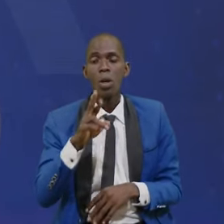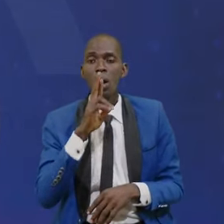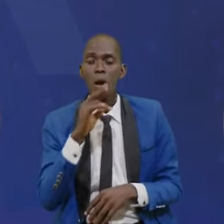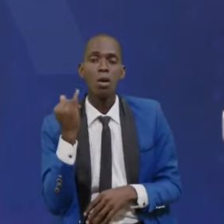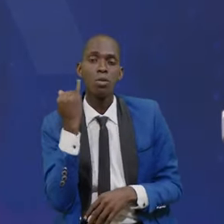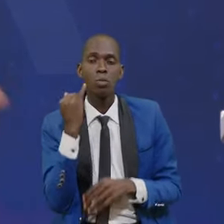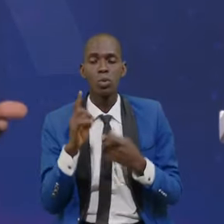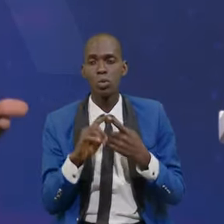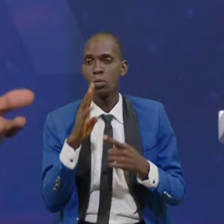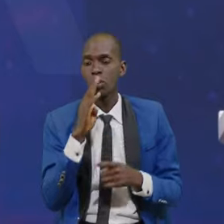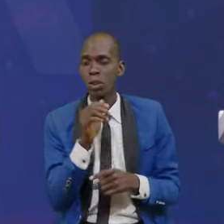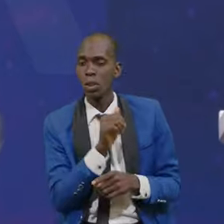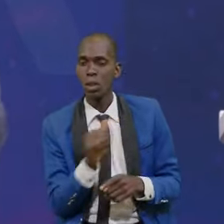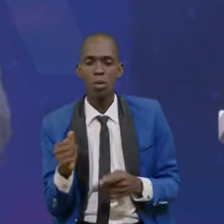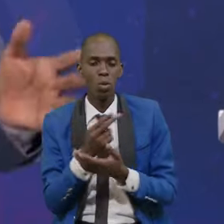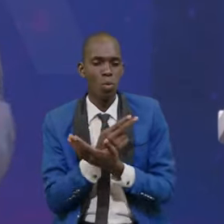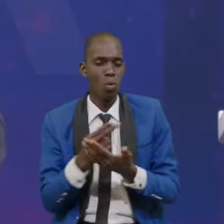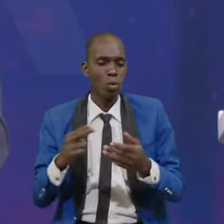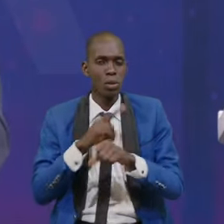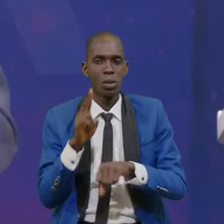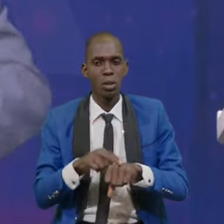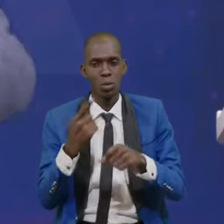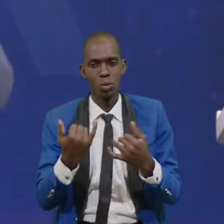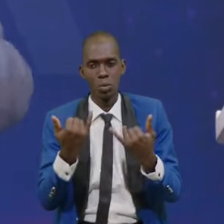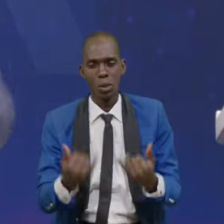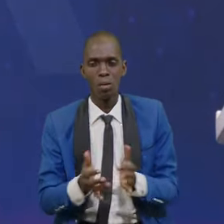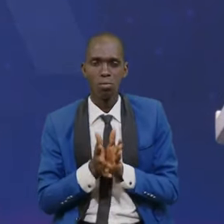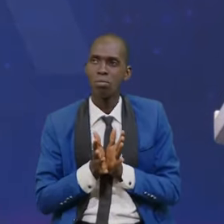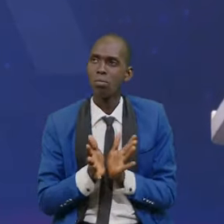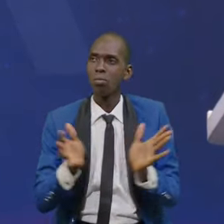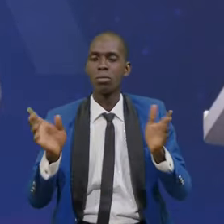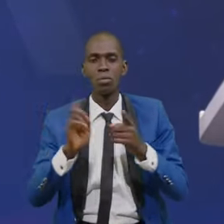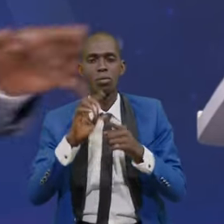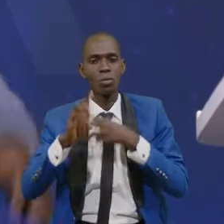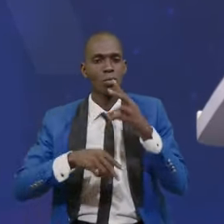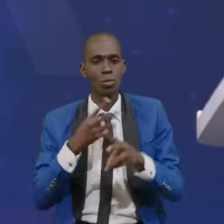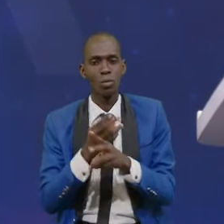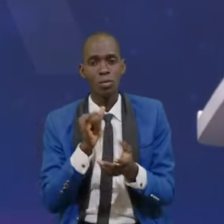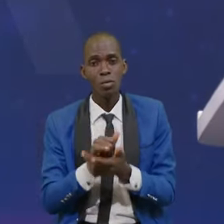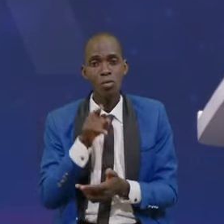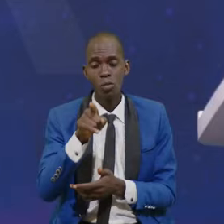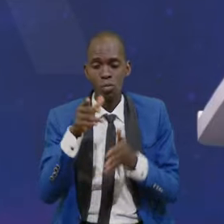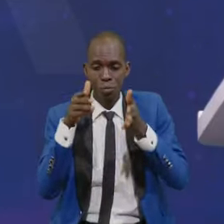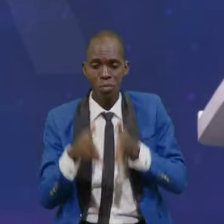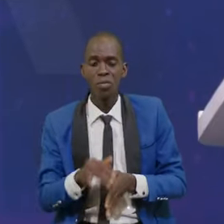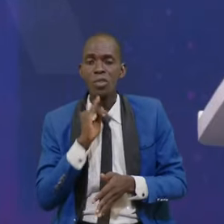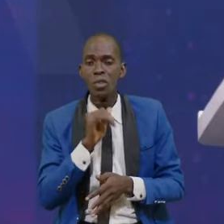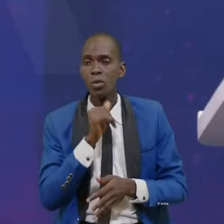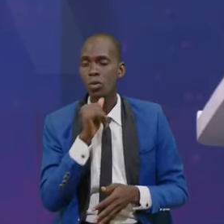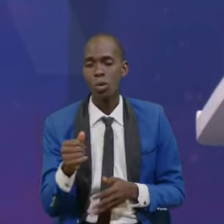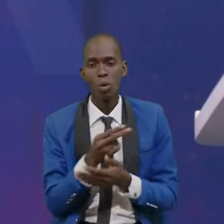you come to tell the public, and you come to tell the world that you're not holy and that you don't believe